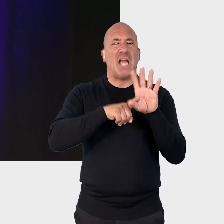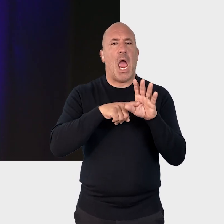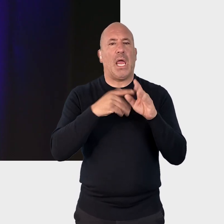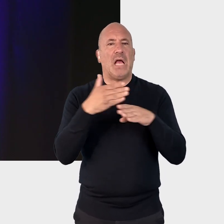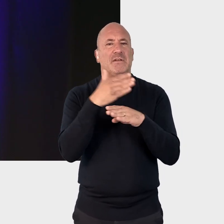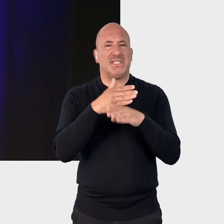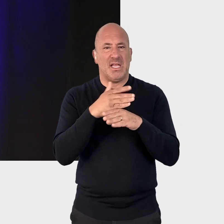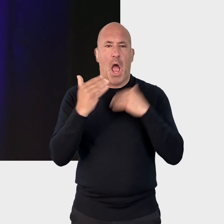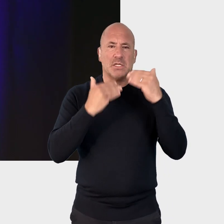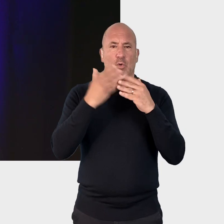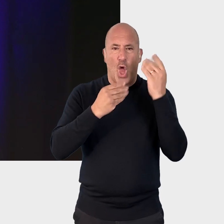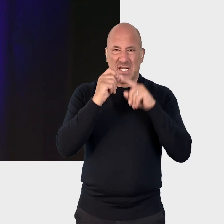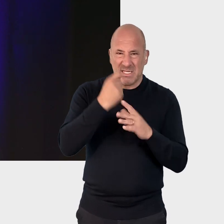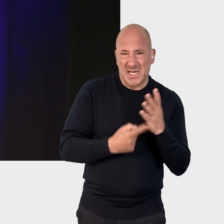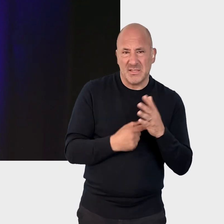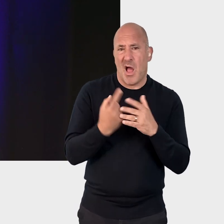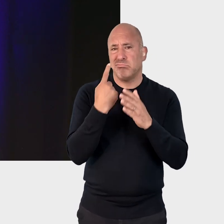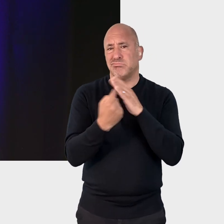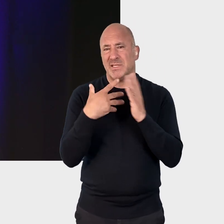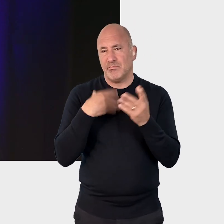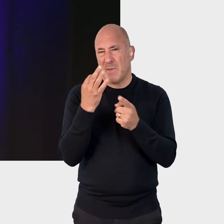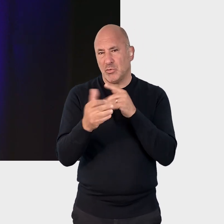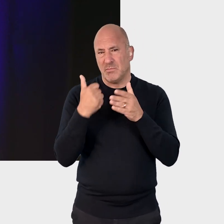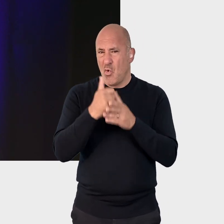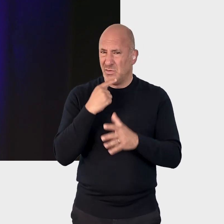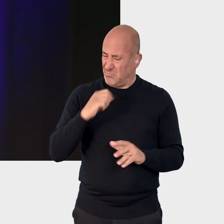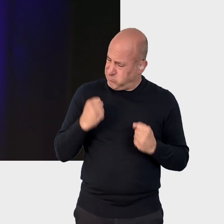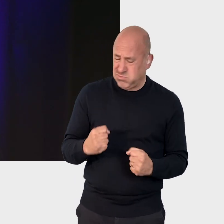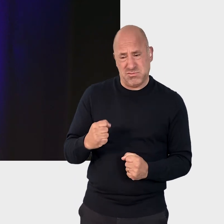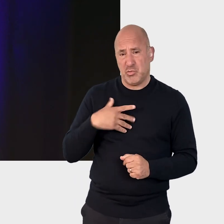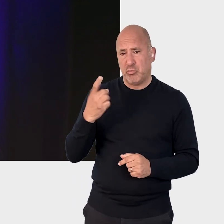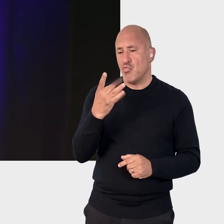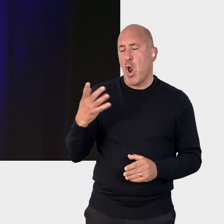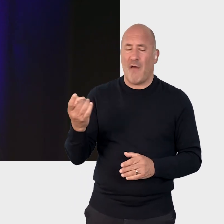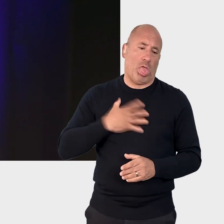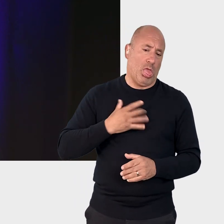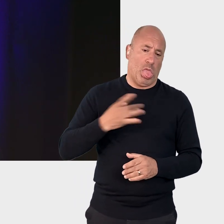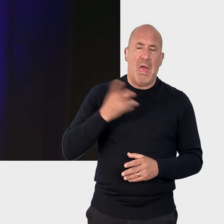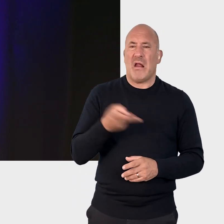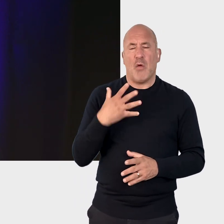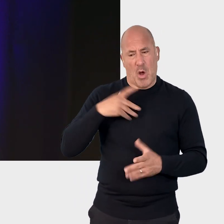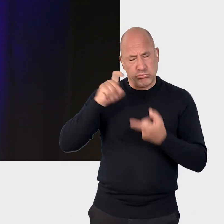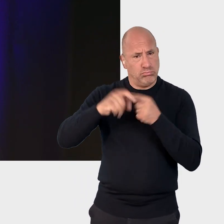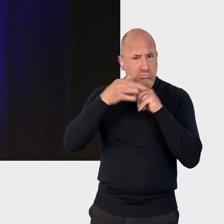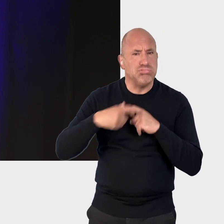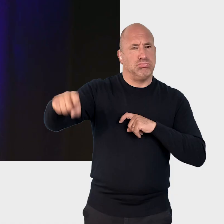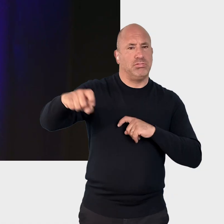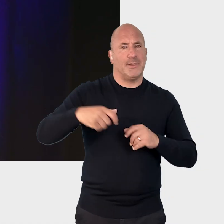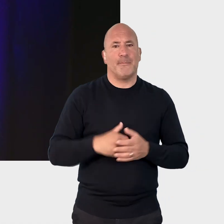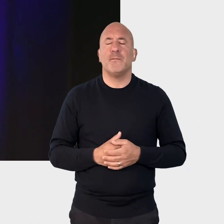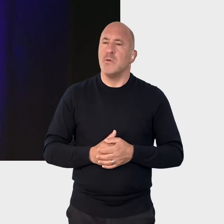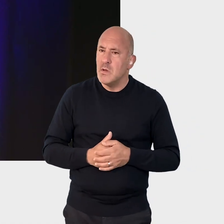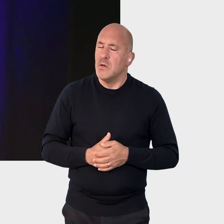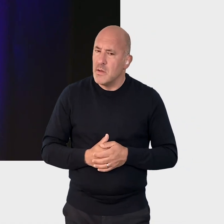provide daytime activity for older people, adults with learning disabilities, and individuals who require specialist support, were